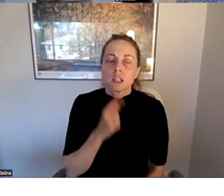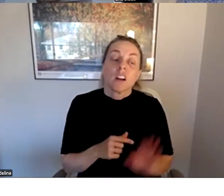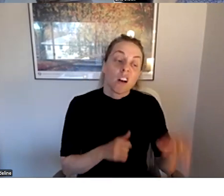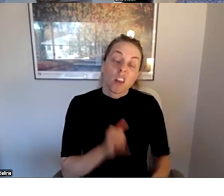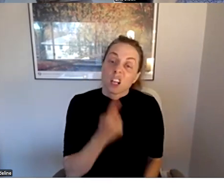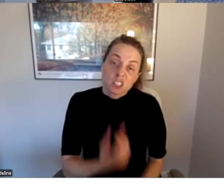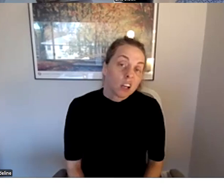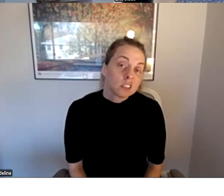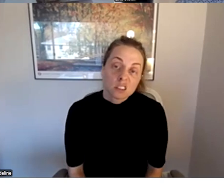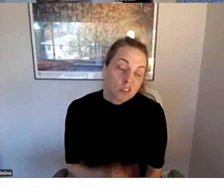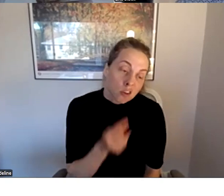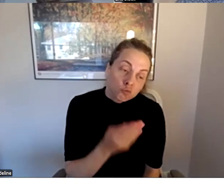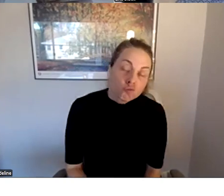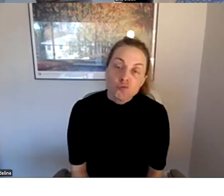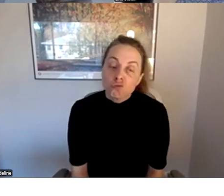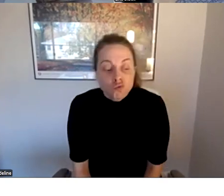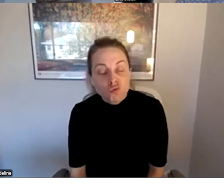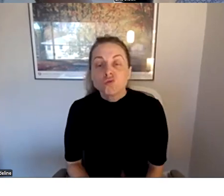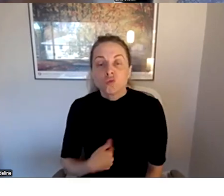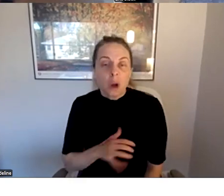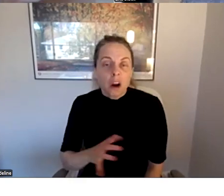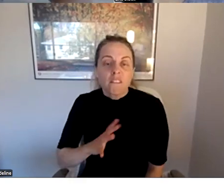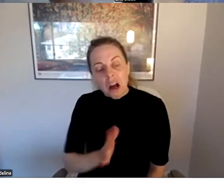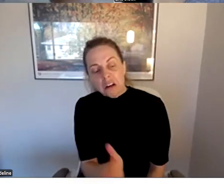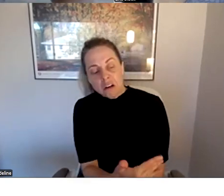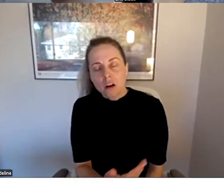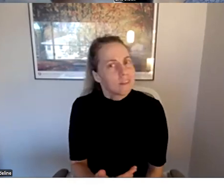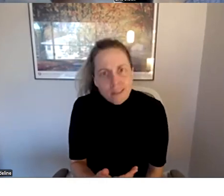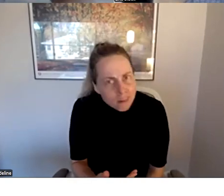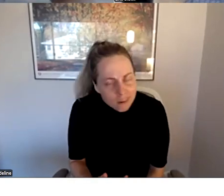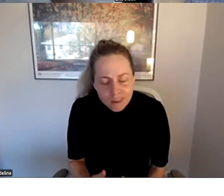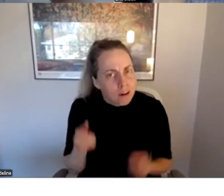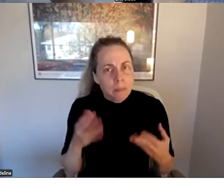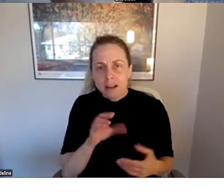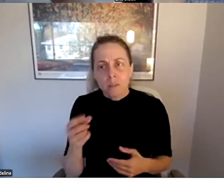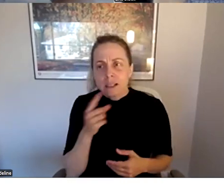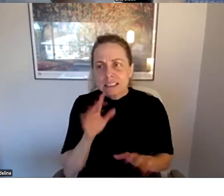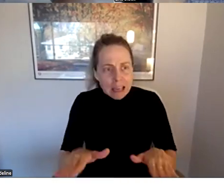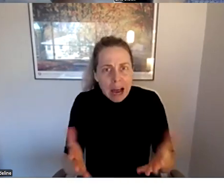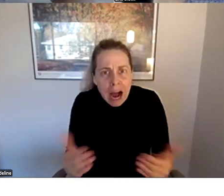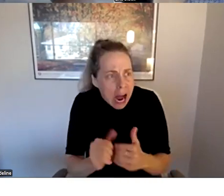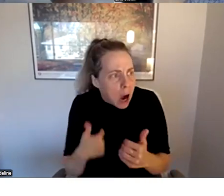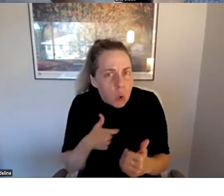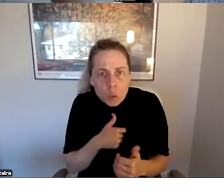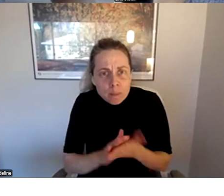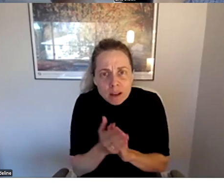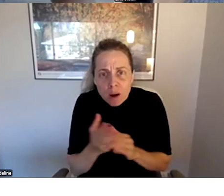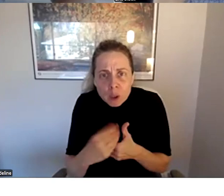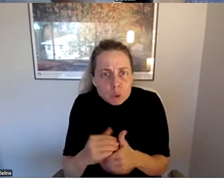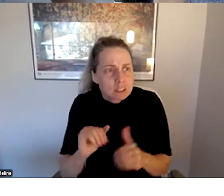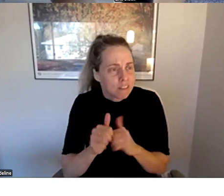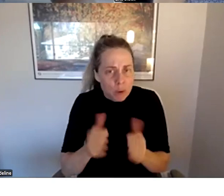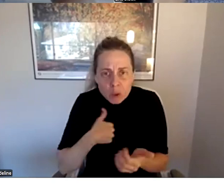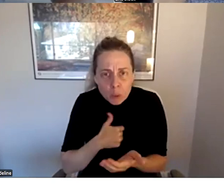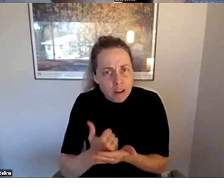and we're good how we are. No, we have a lot of employers that are saying, how can we be inclusive? How can we help? I